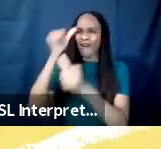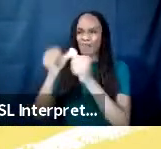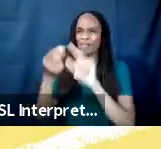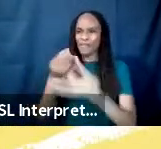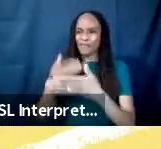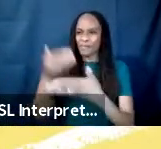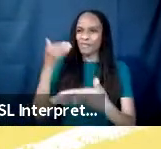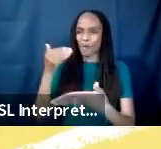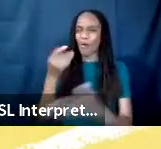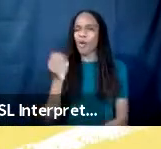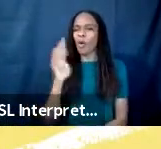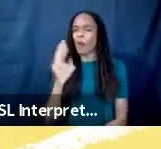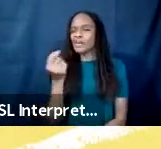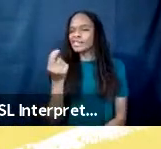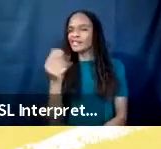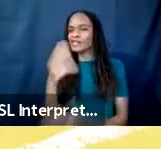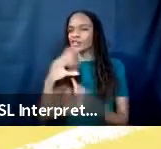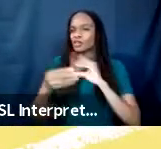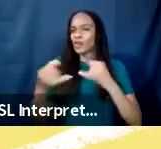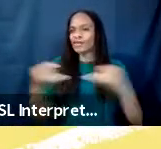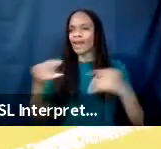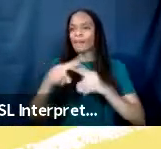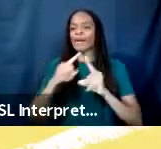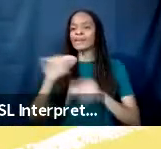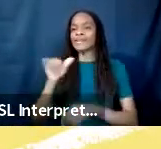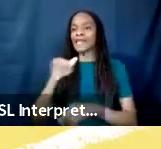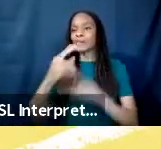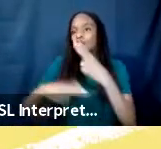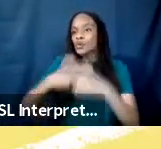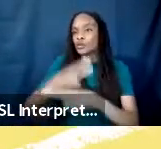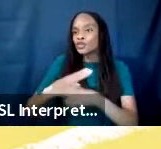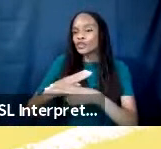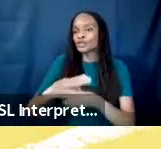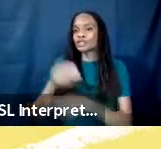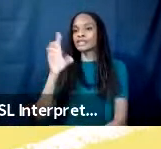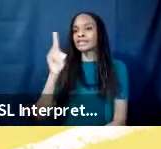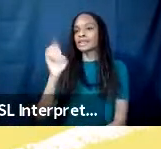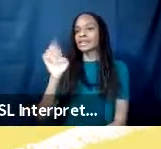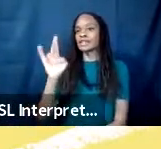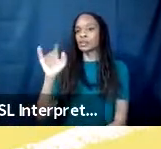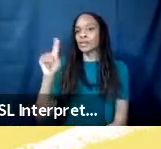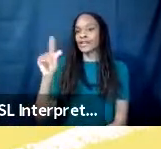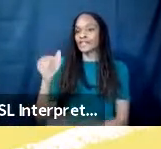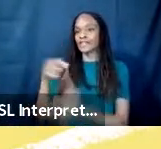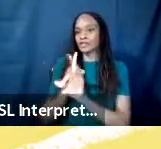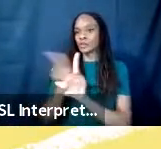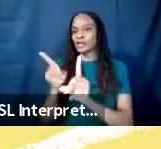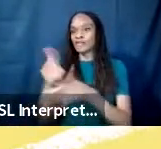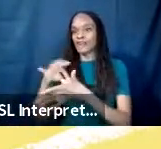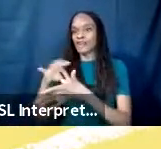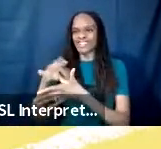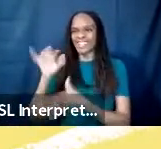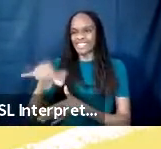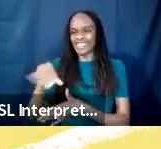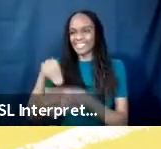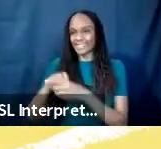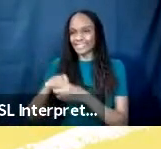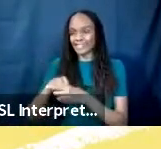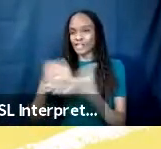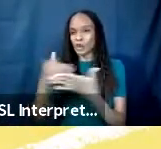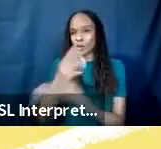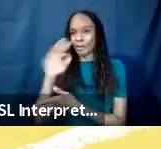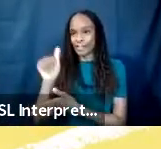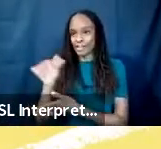a slightly different storyline in the same universe. So derivative content exists in the new media world as well.